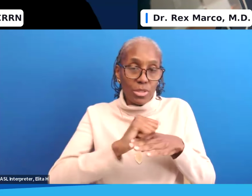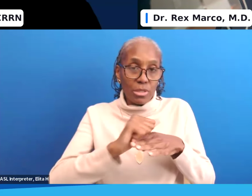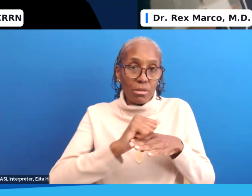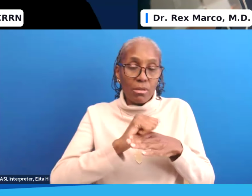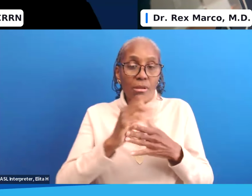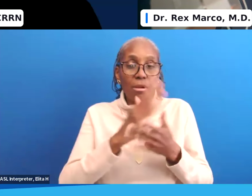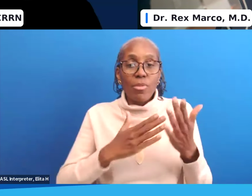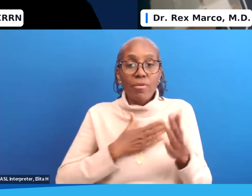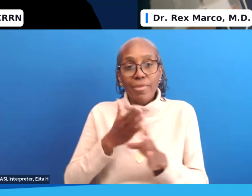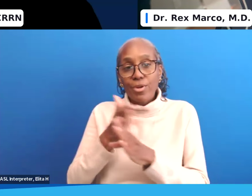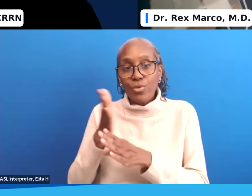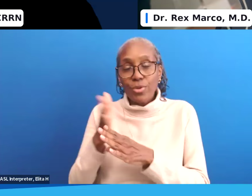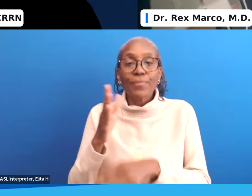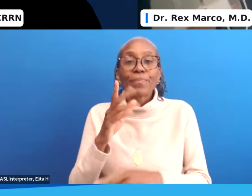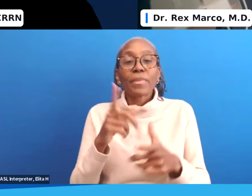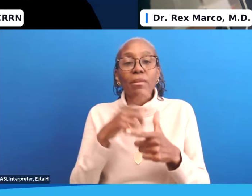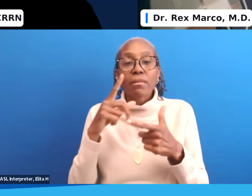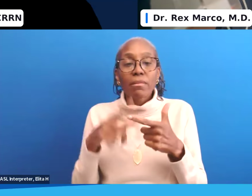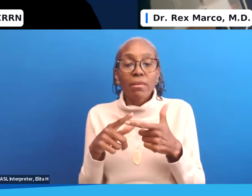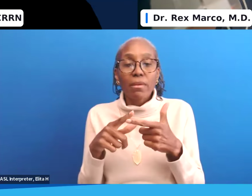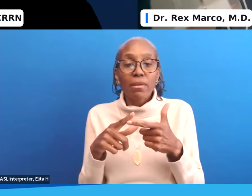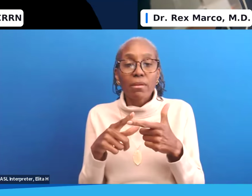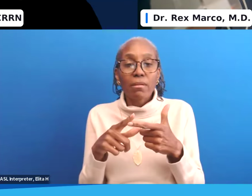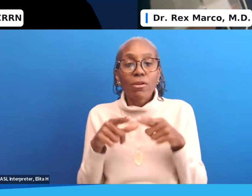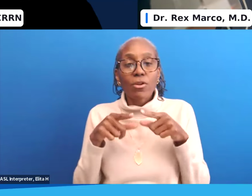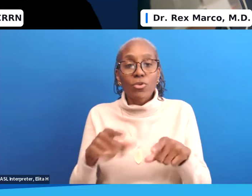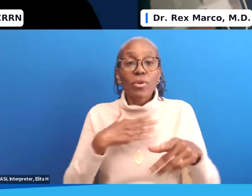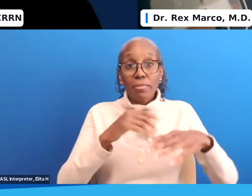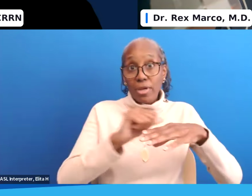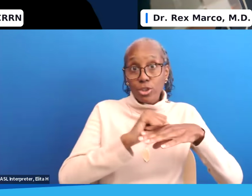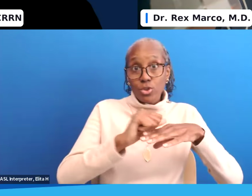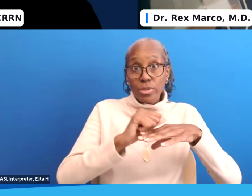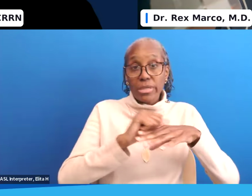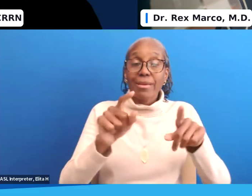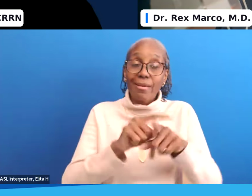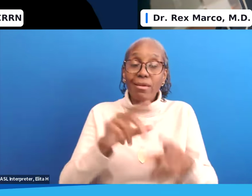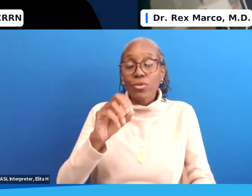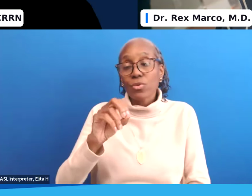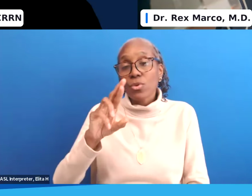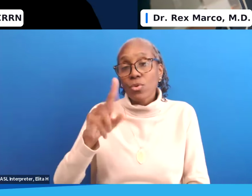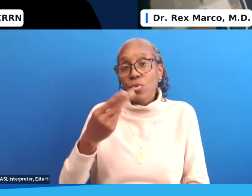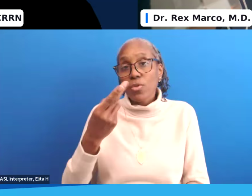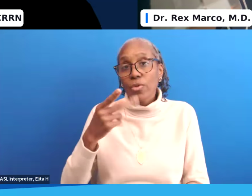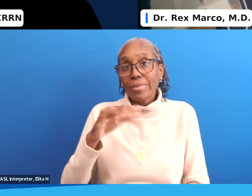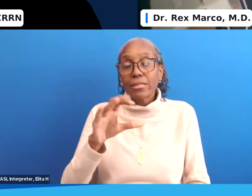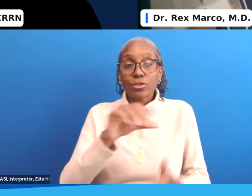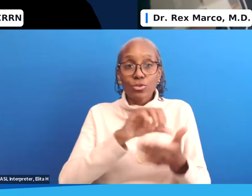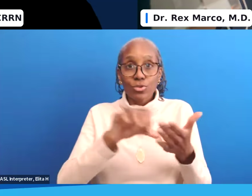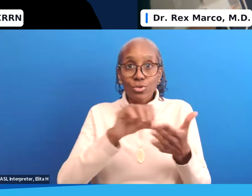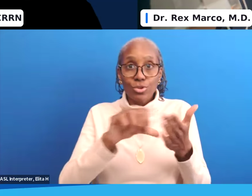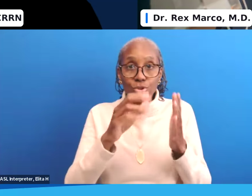my career. And then in my training as an orthopedic surgeon, I realized